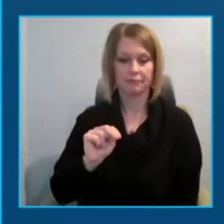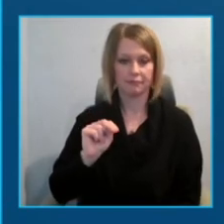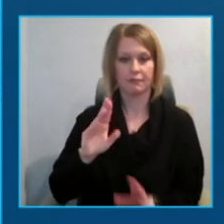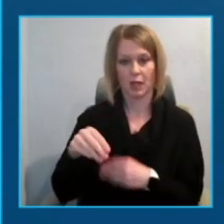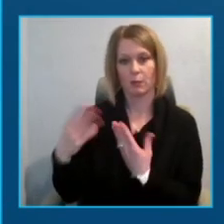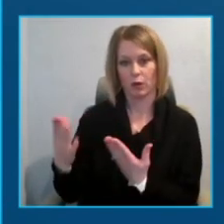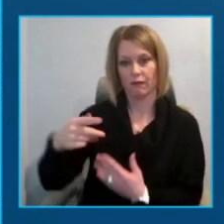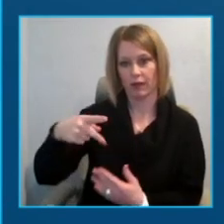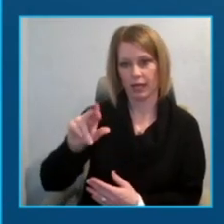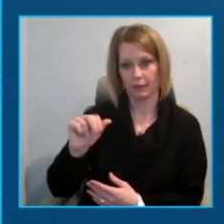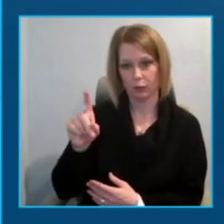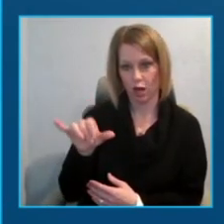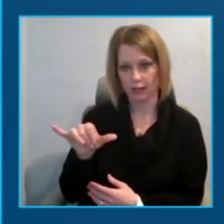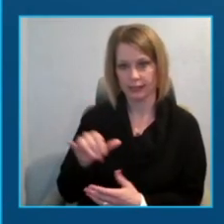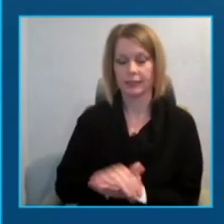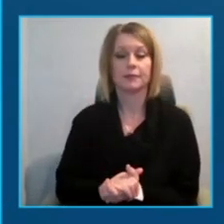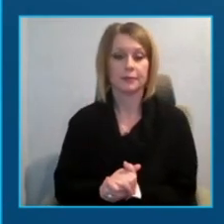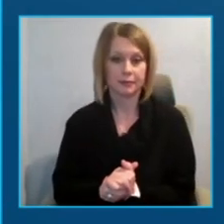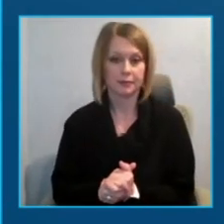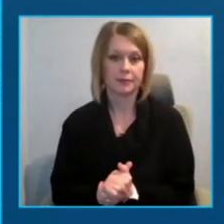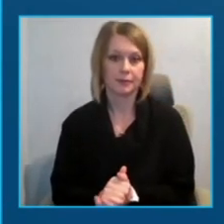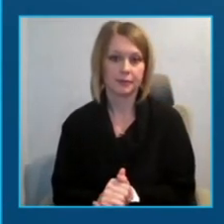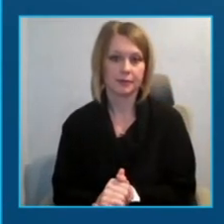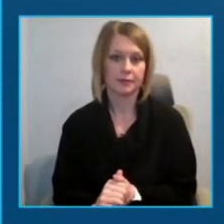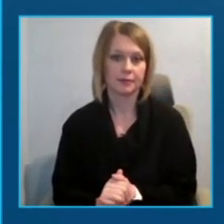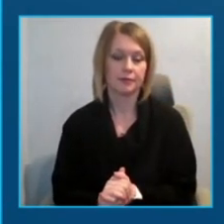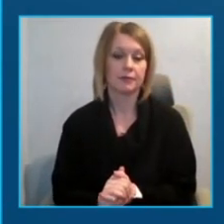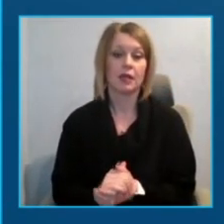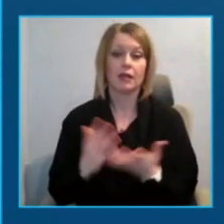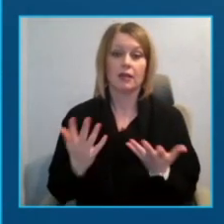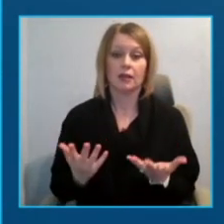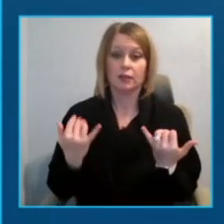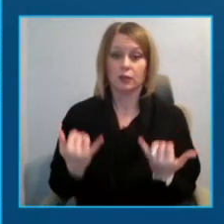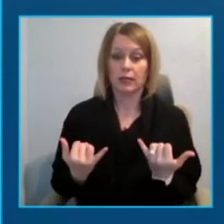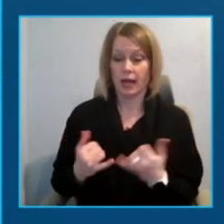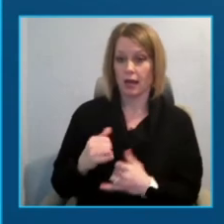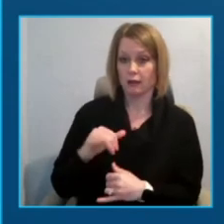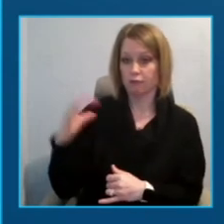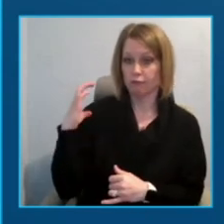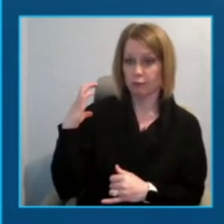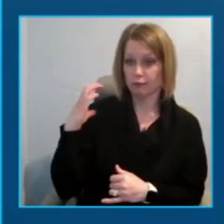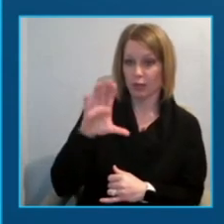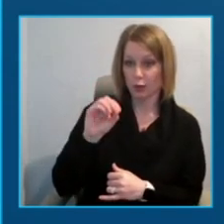And with that, Madam Co-Chair and Mr. Co-Chair, you have a...